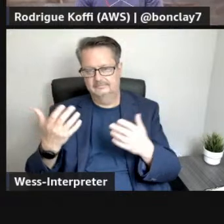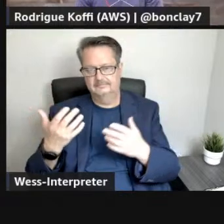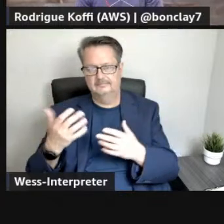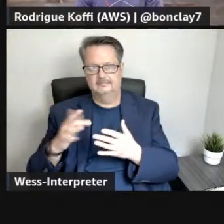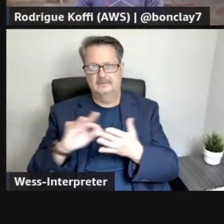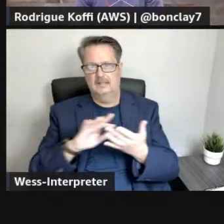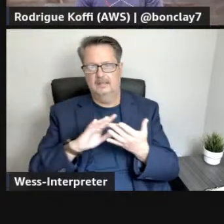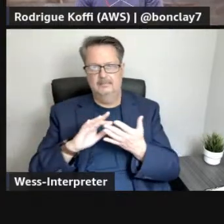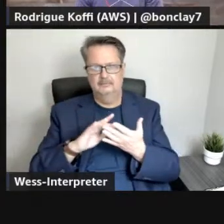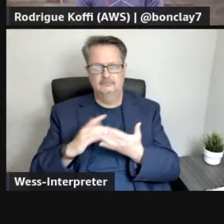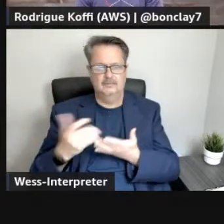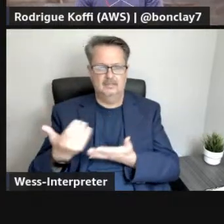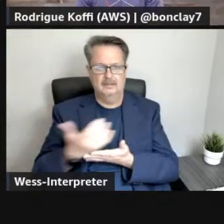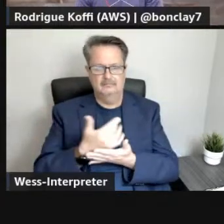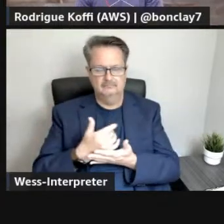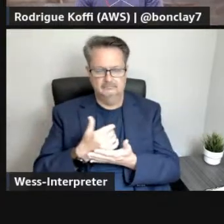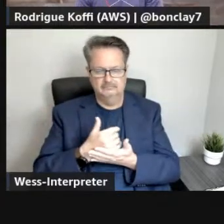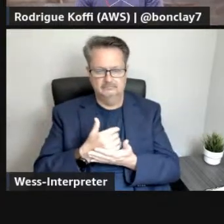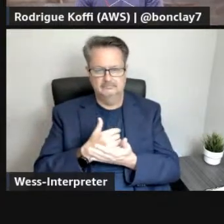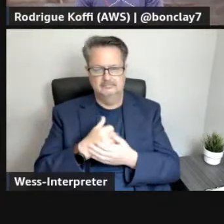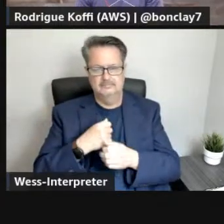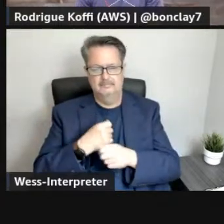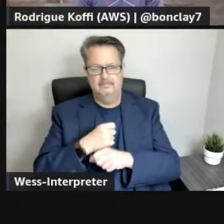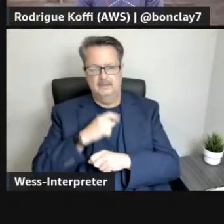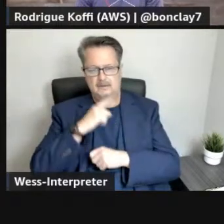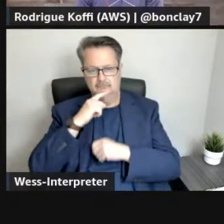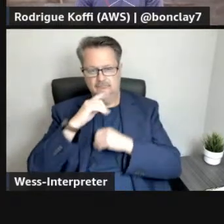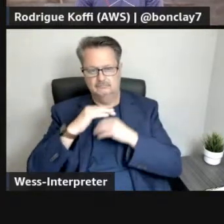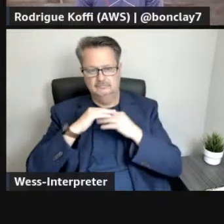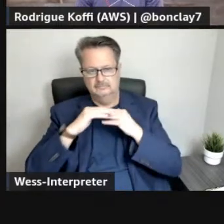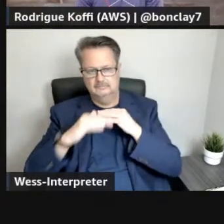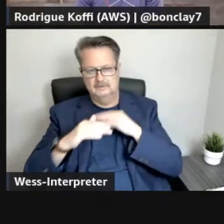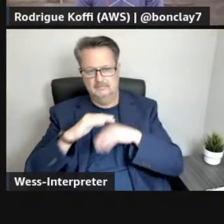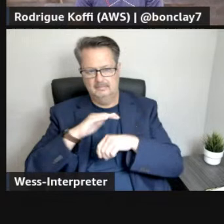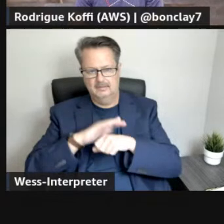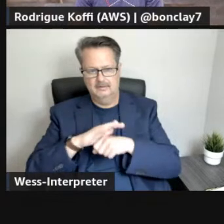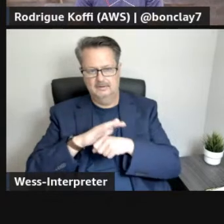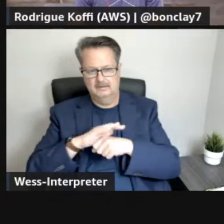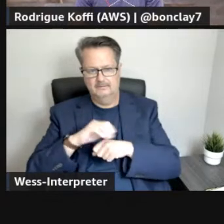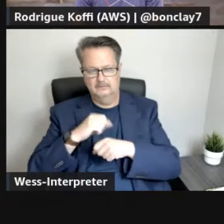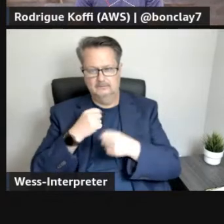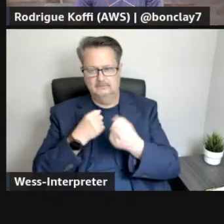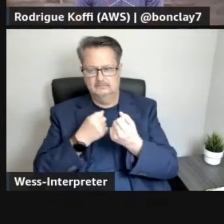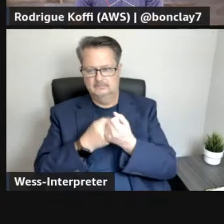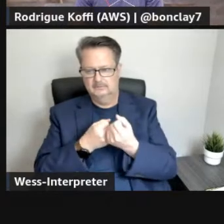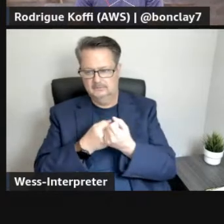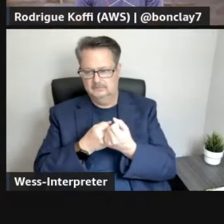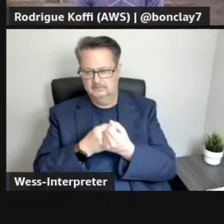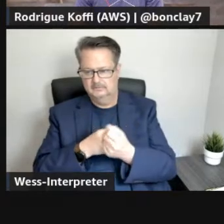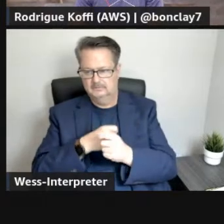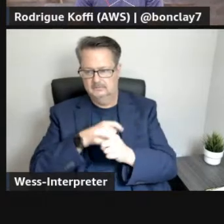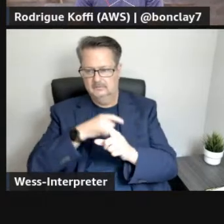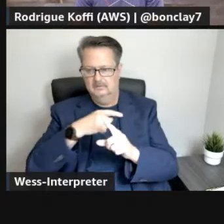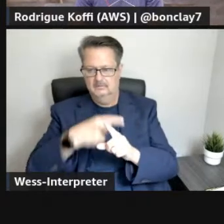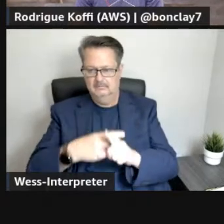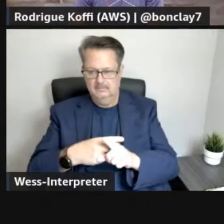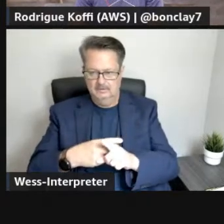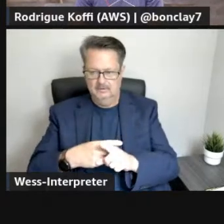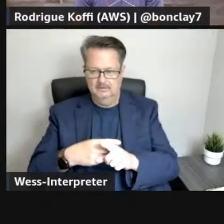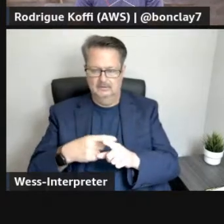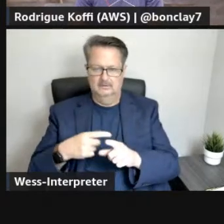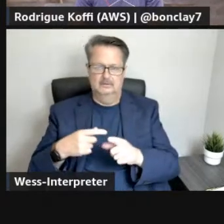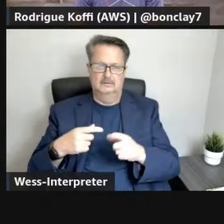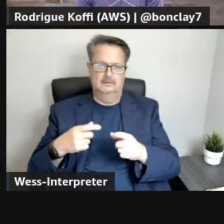and that we think are stable enough to support our customers' needs. And also the code base goes through our security review process and also the